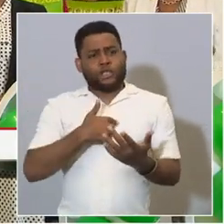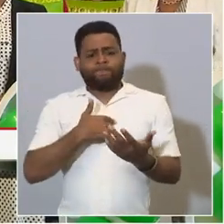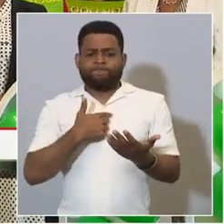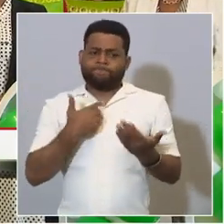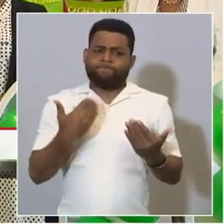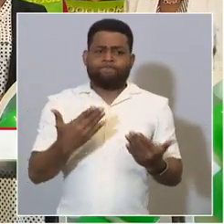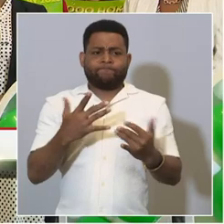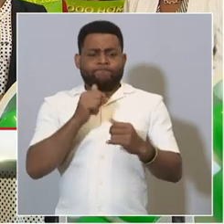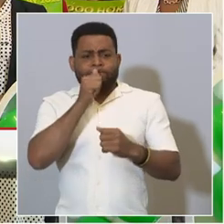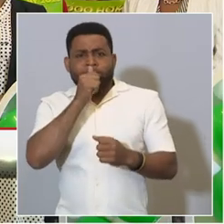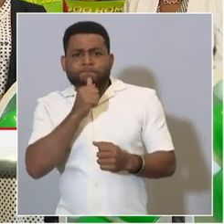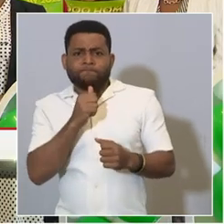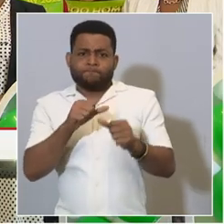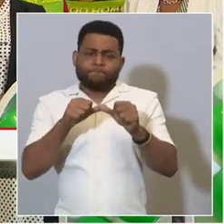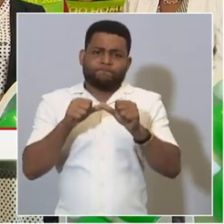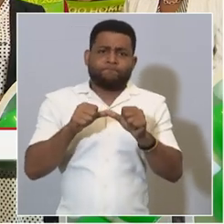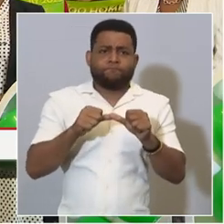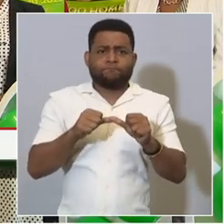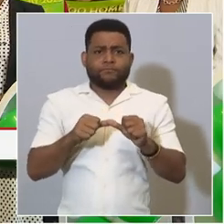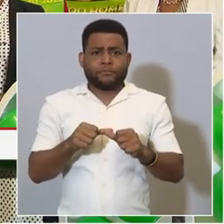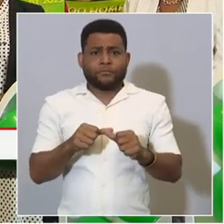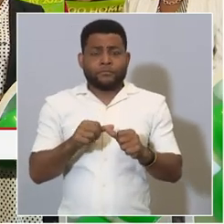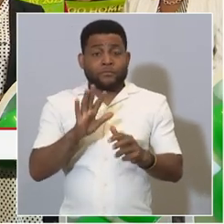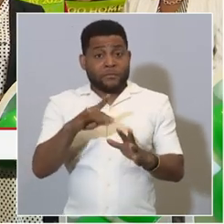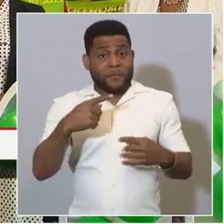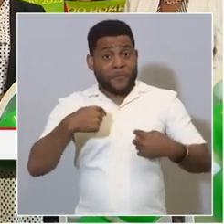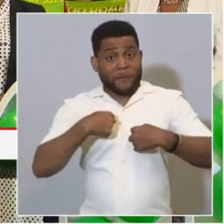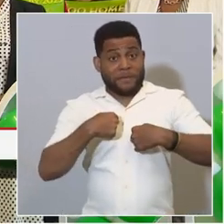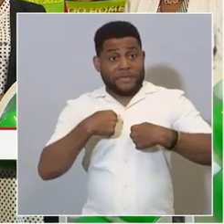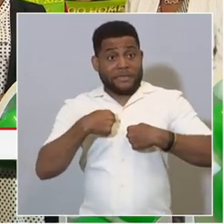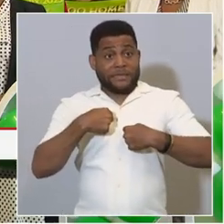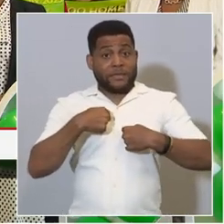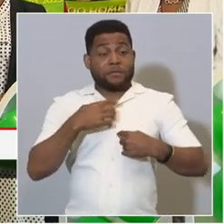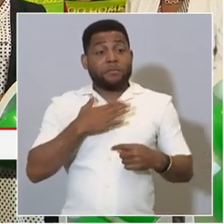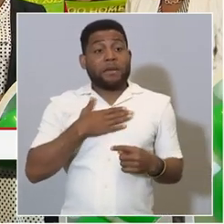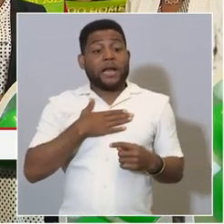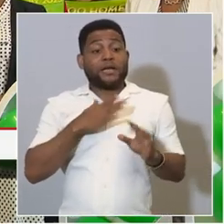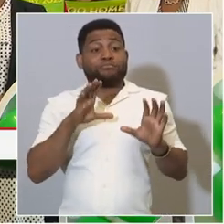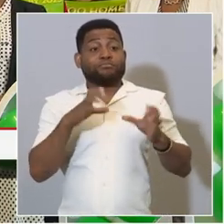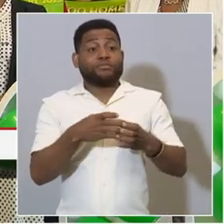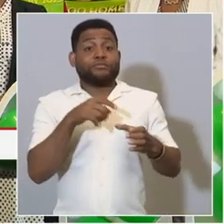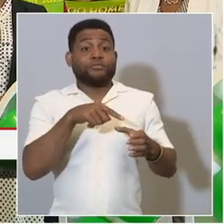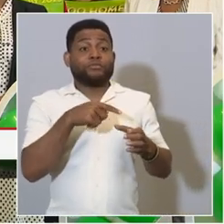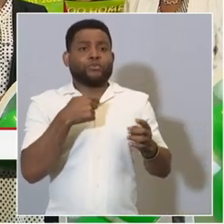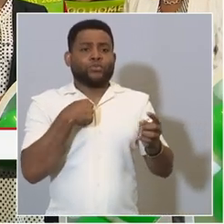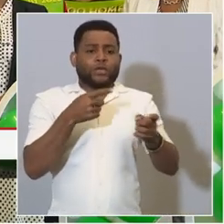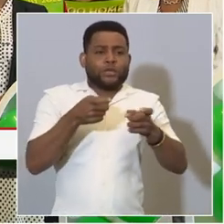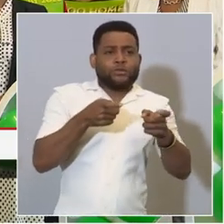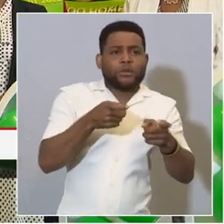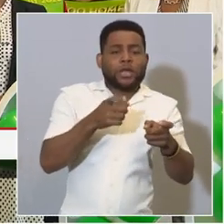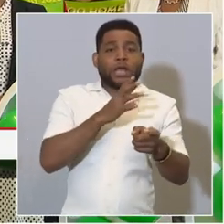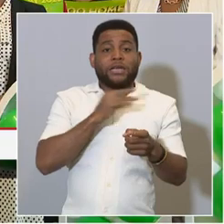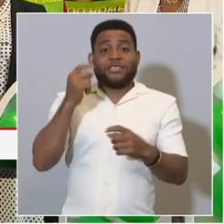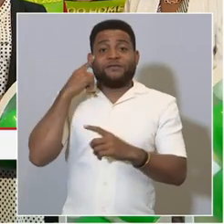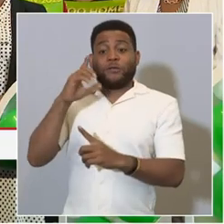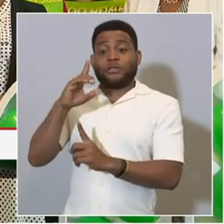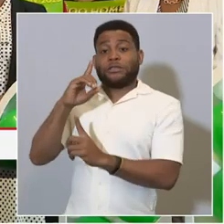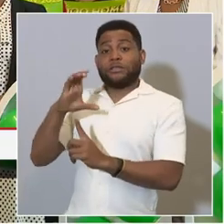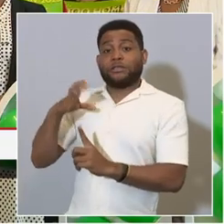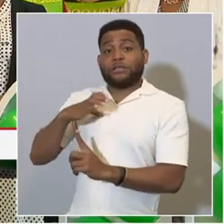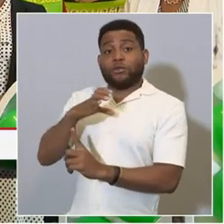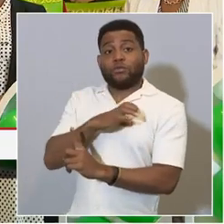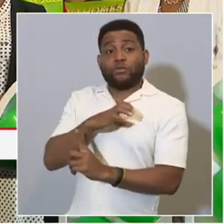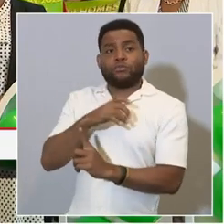at large and chairing this council's Committee on Business and Economic Development, it's important to be here to support Mayor Bowser and her leadership